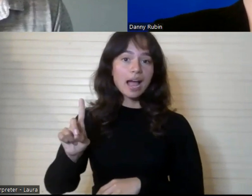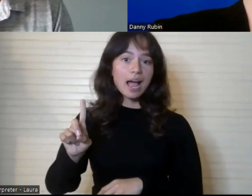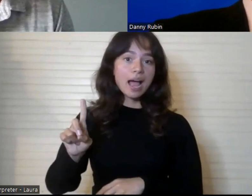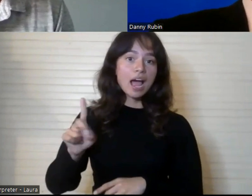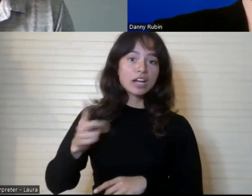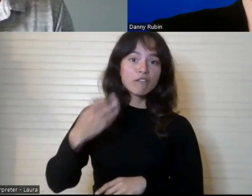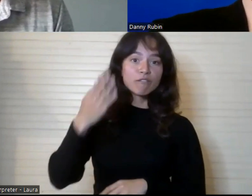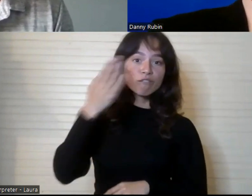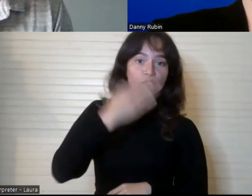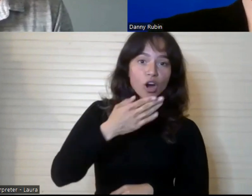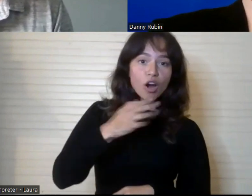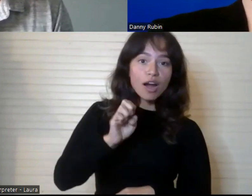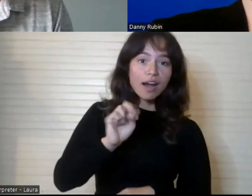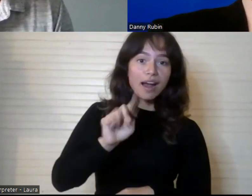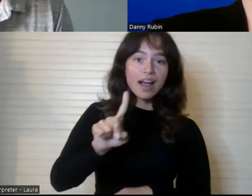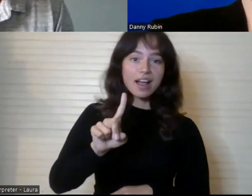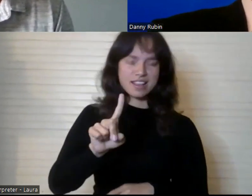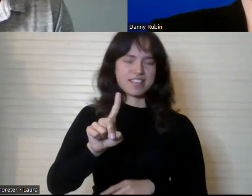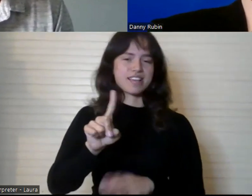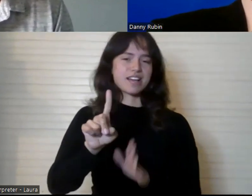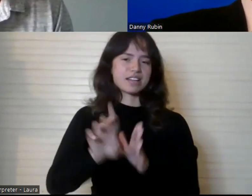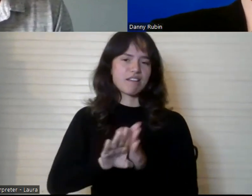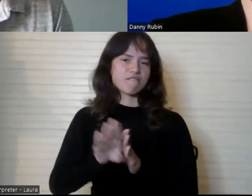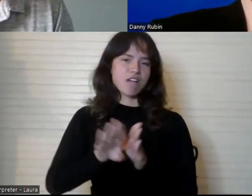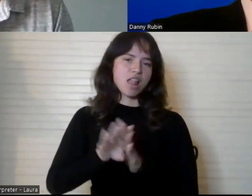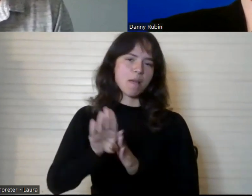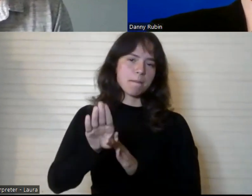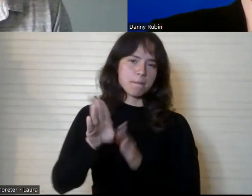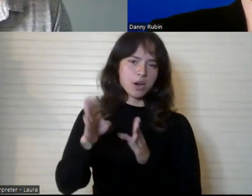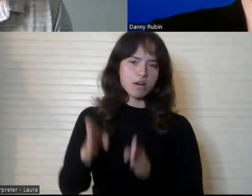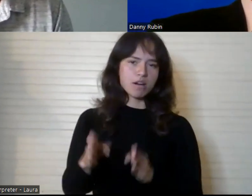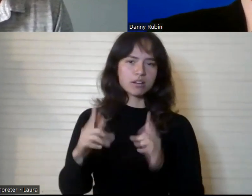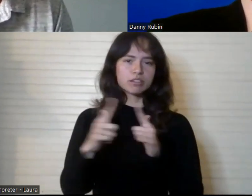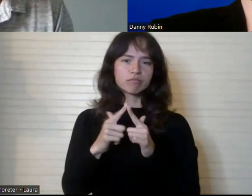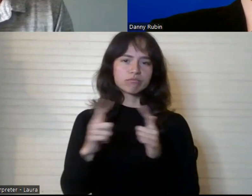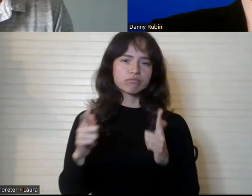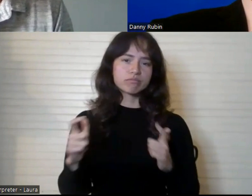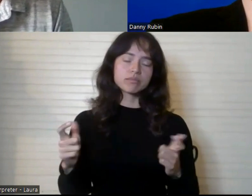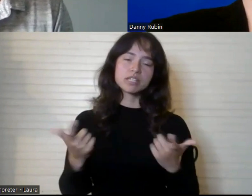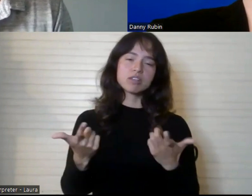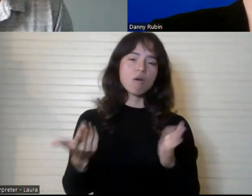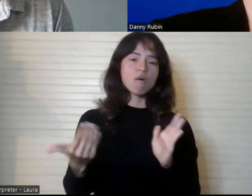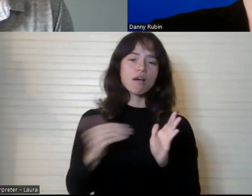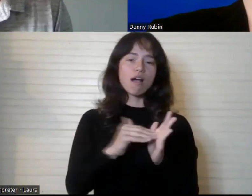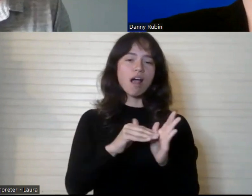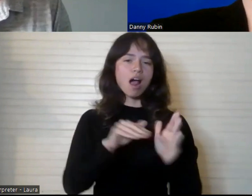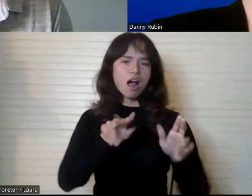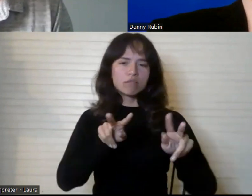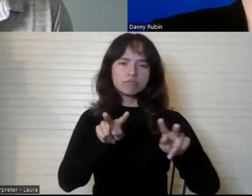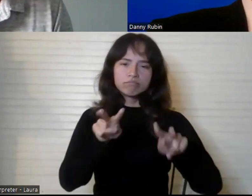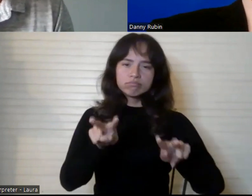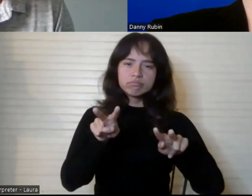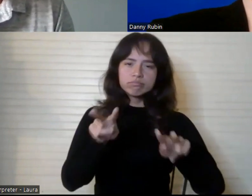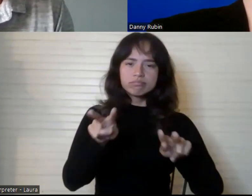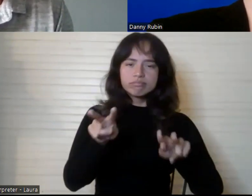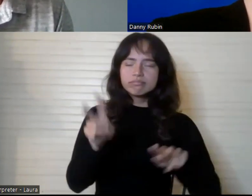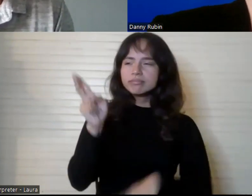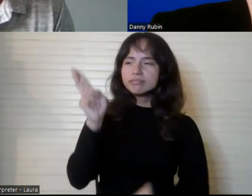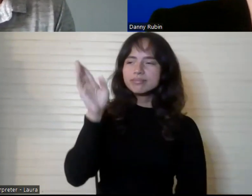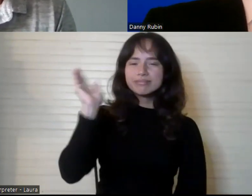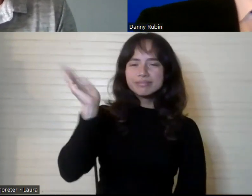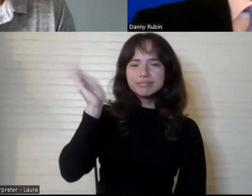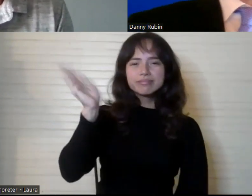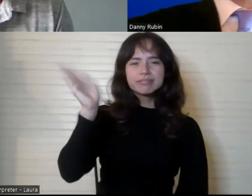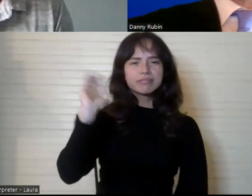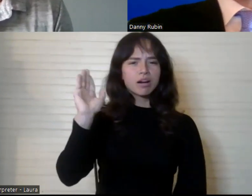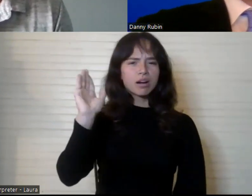the table, and again, like I said, really looking forward to this discussion and sharing as much information as I possibly can to help inform your